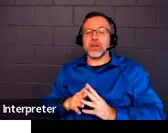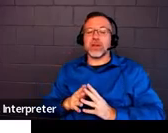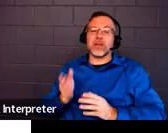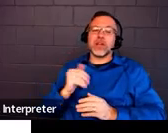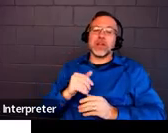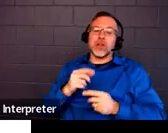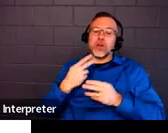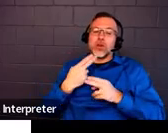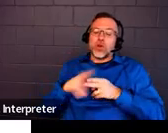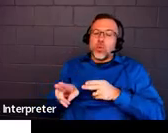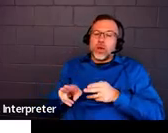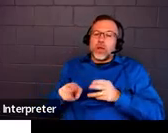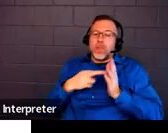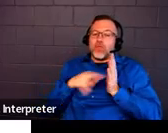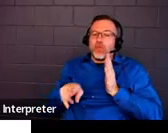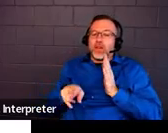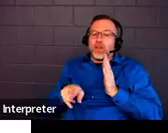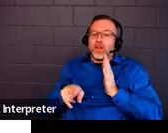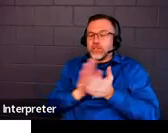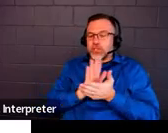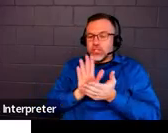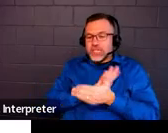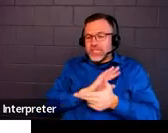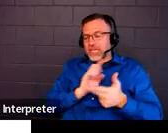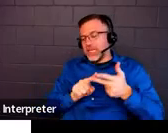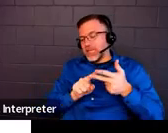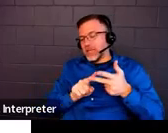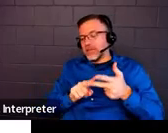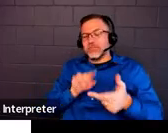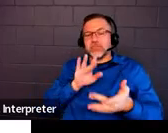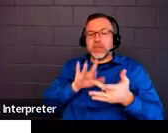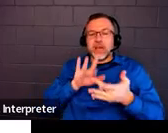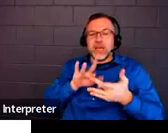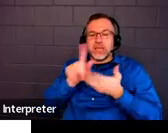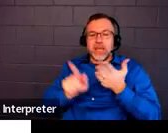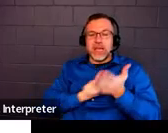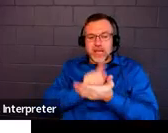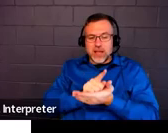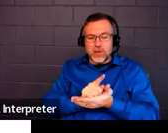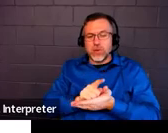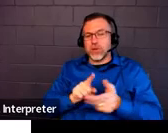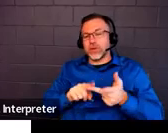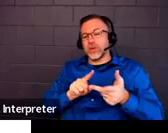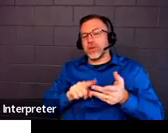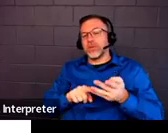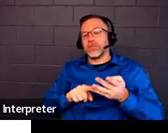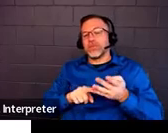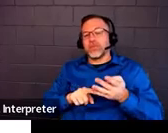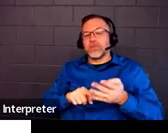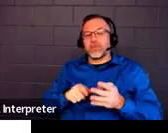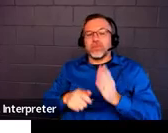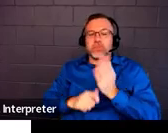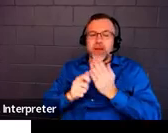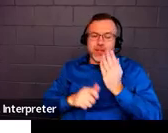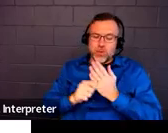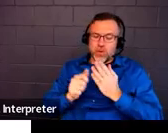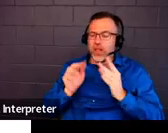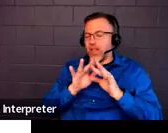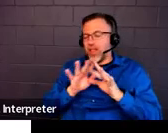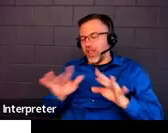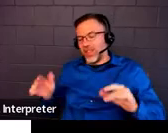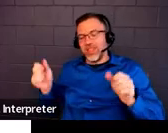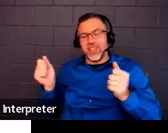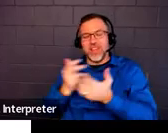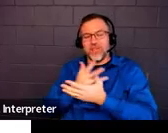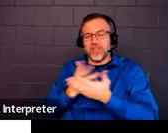your contact hour. You'll get the procedural manual. You'll get all sorts of fun things. So please